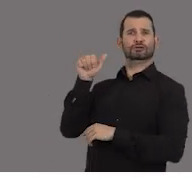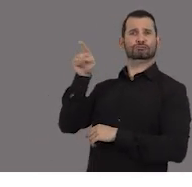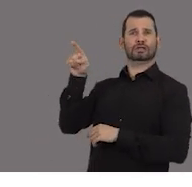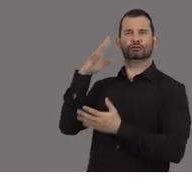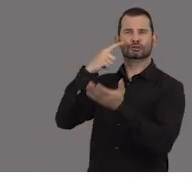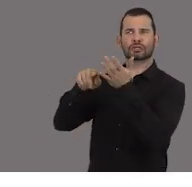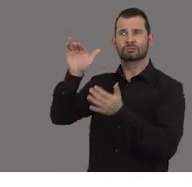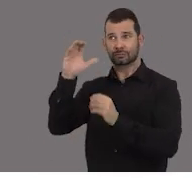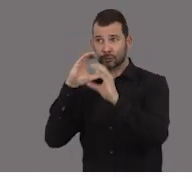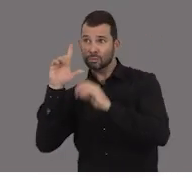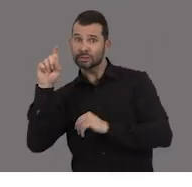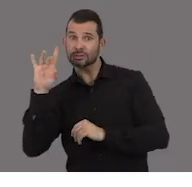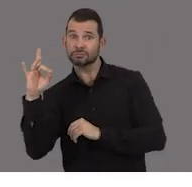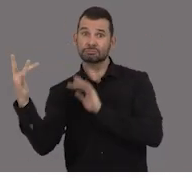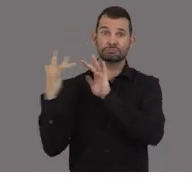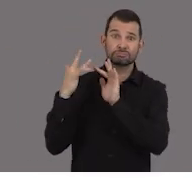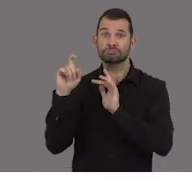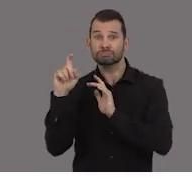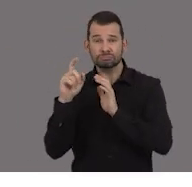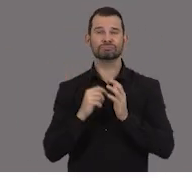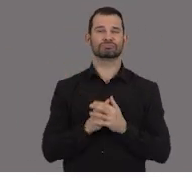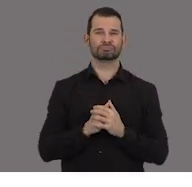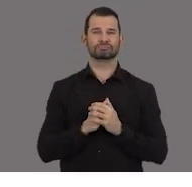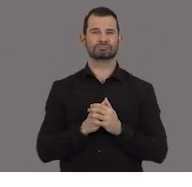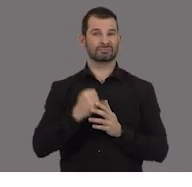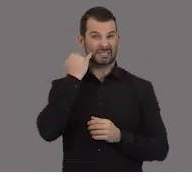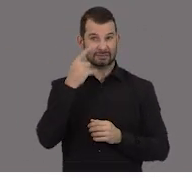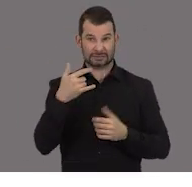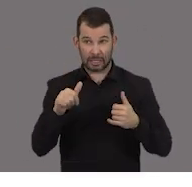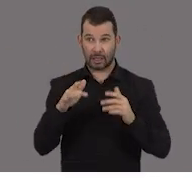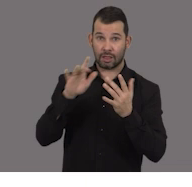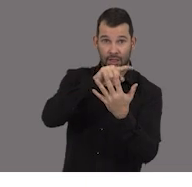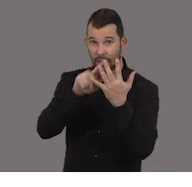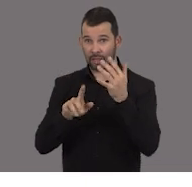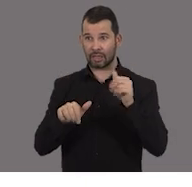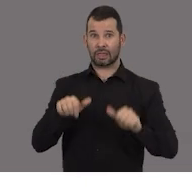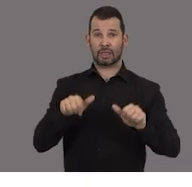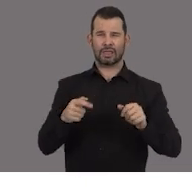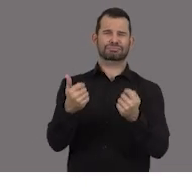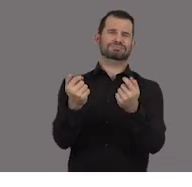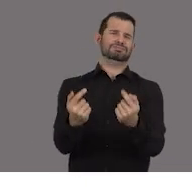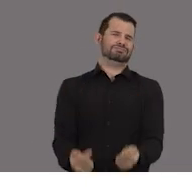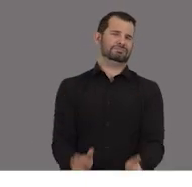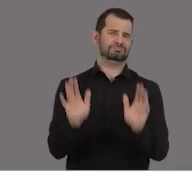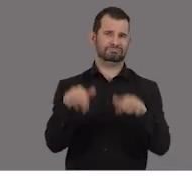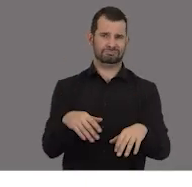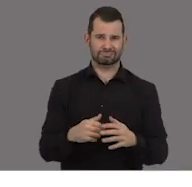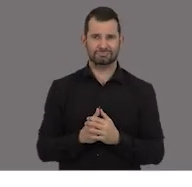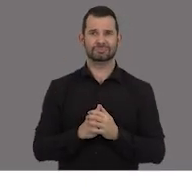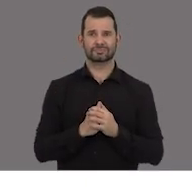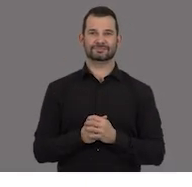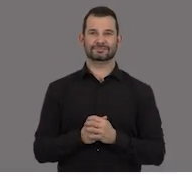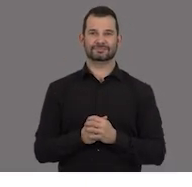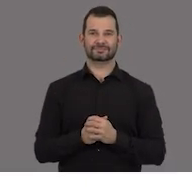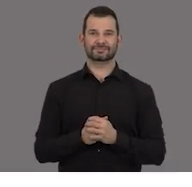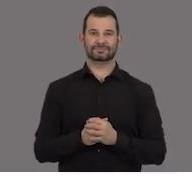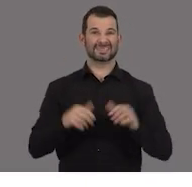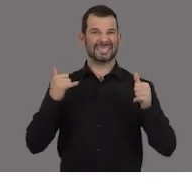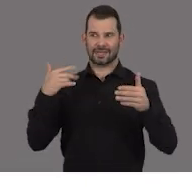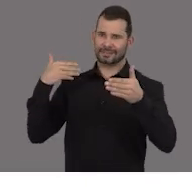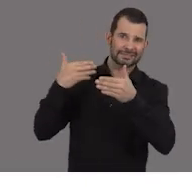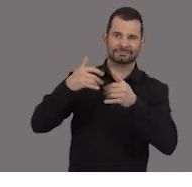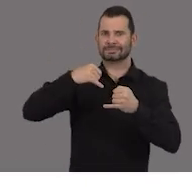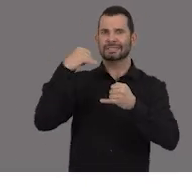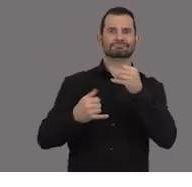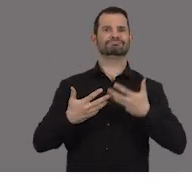check on communications. If you are still in doubt, delete, delete, delete. We have